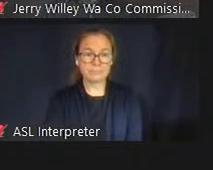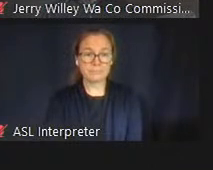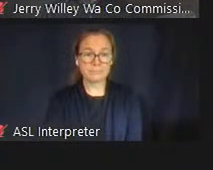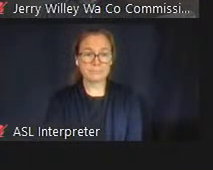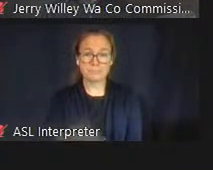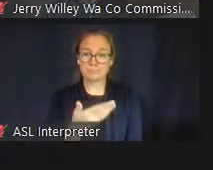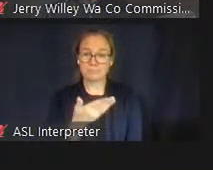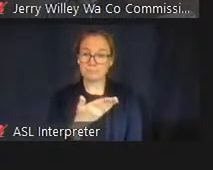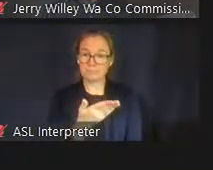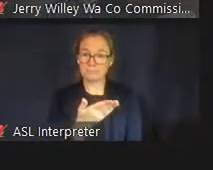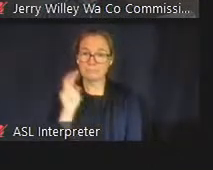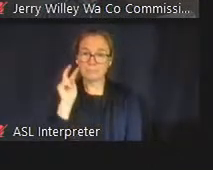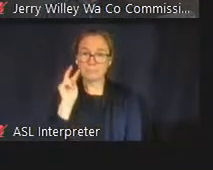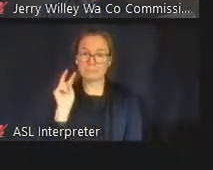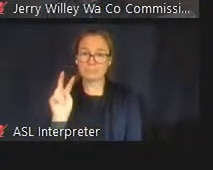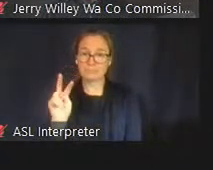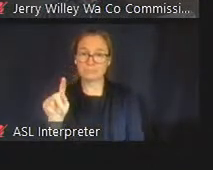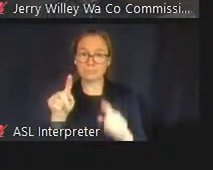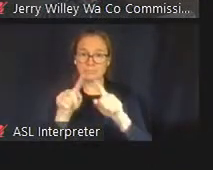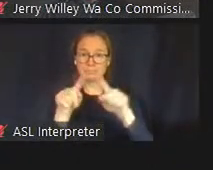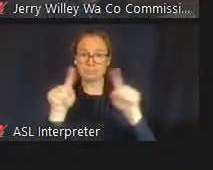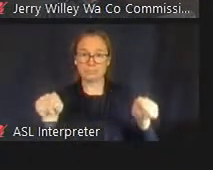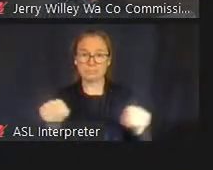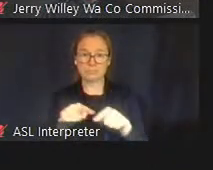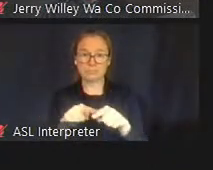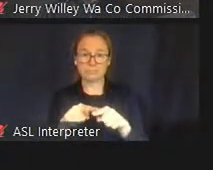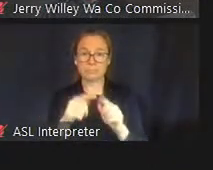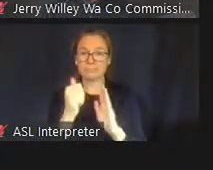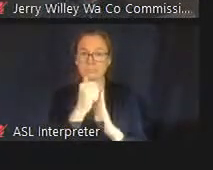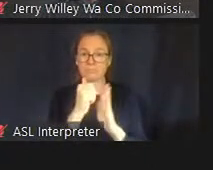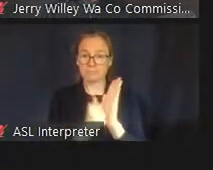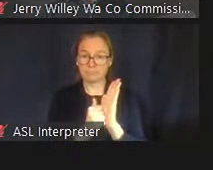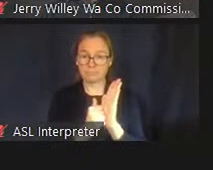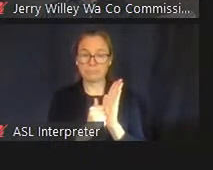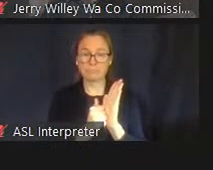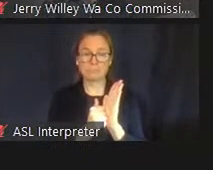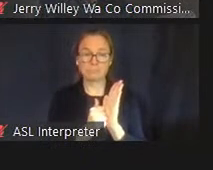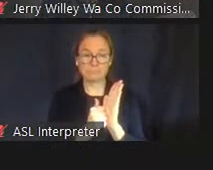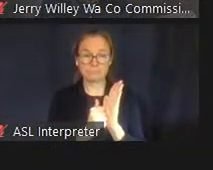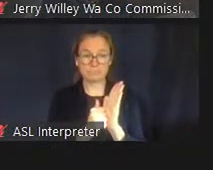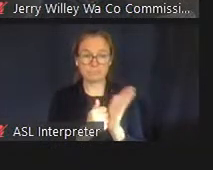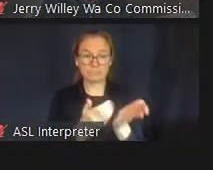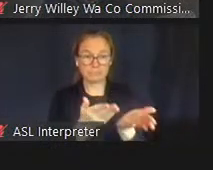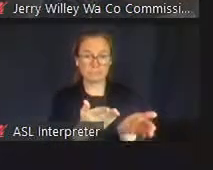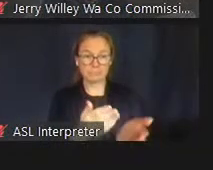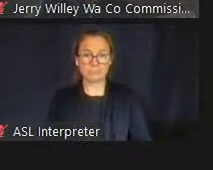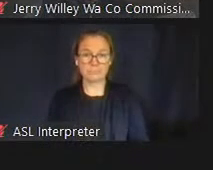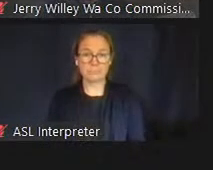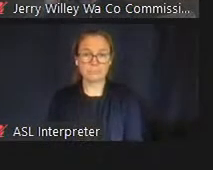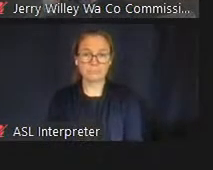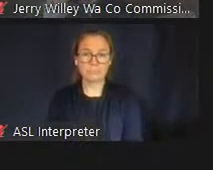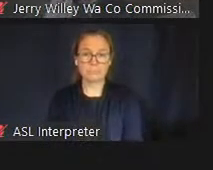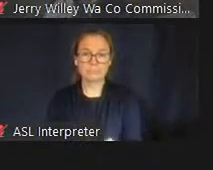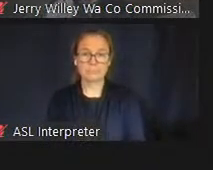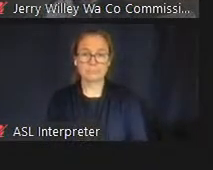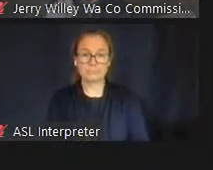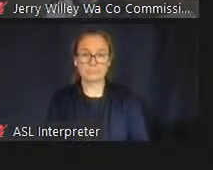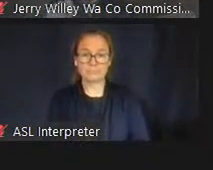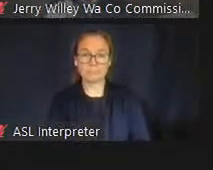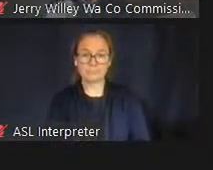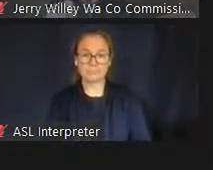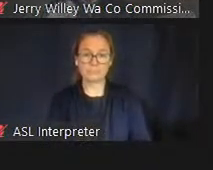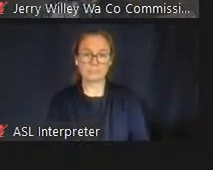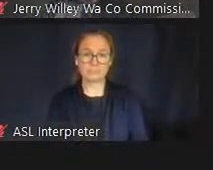is the agenda for today. And you'll see that we're